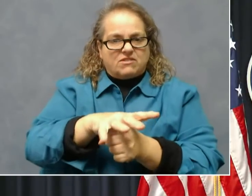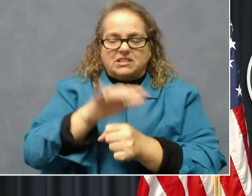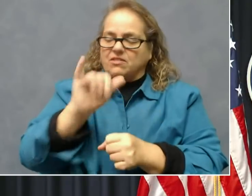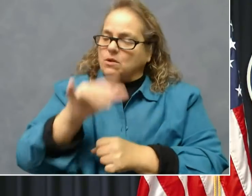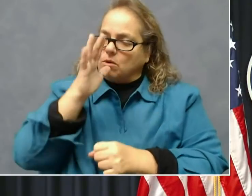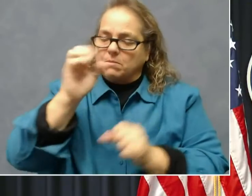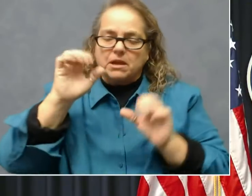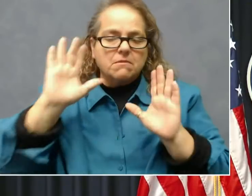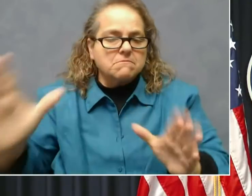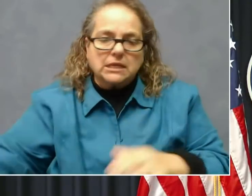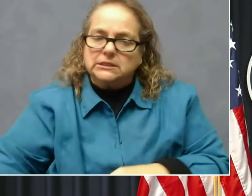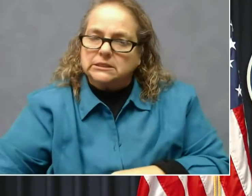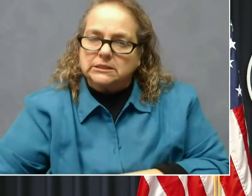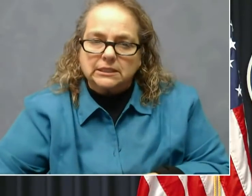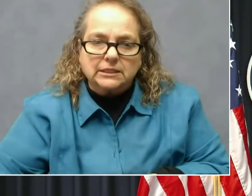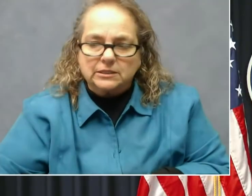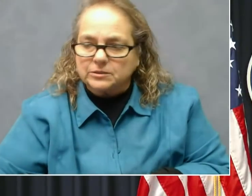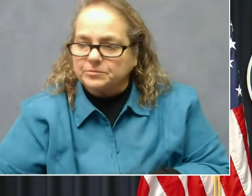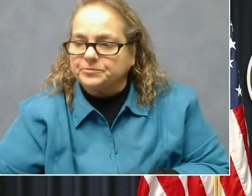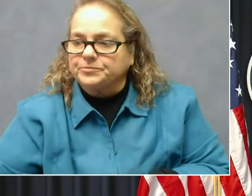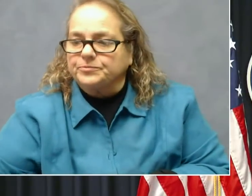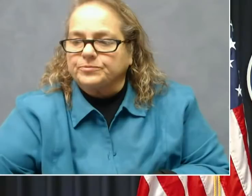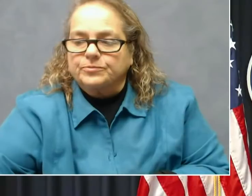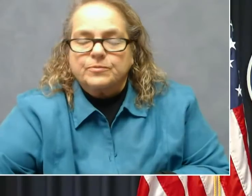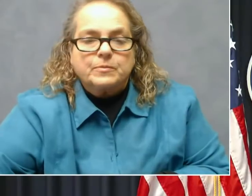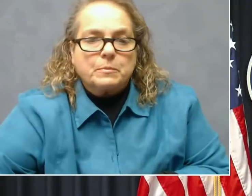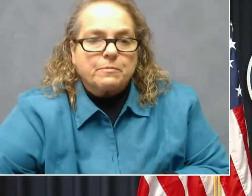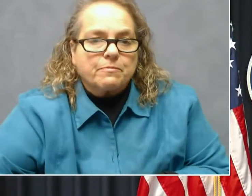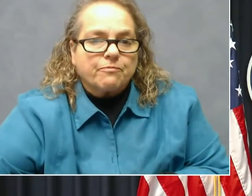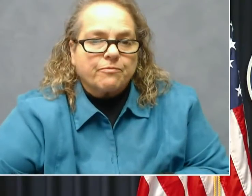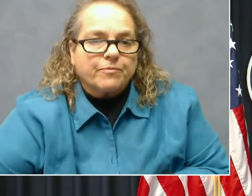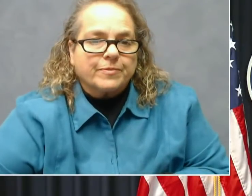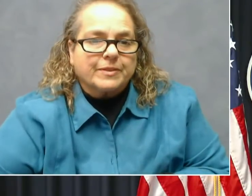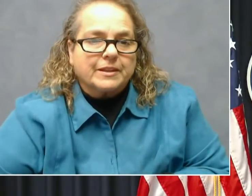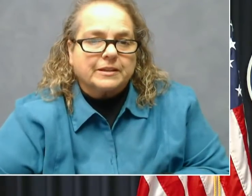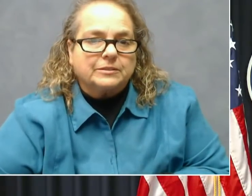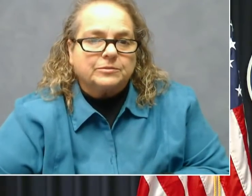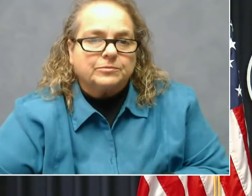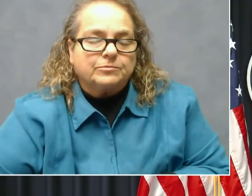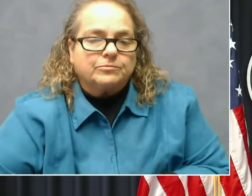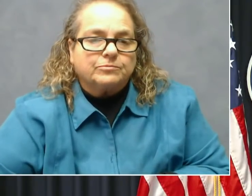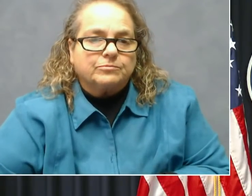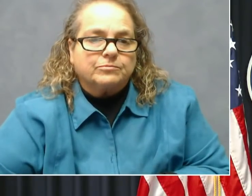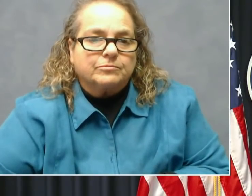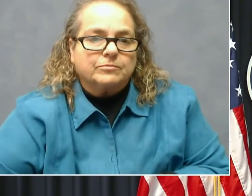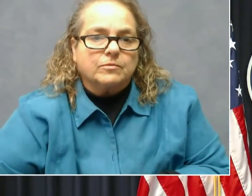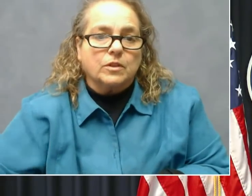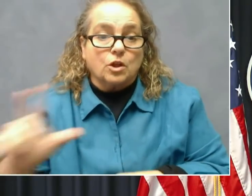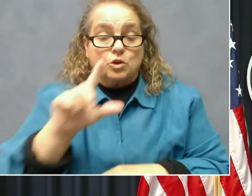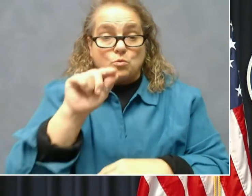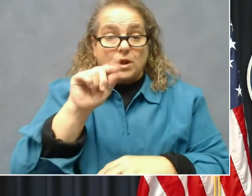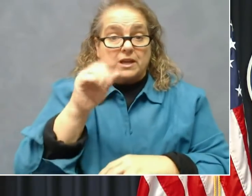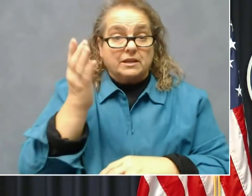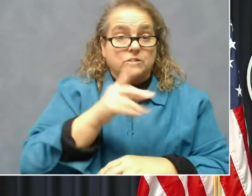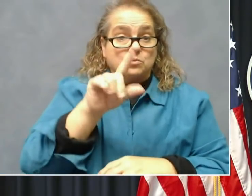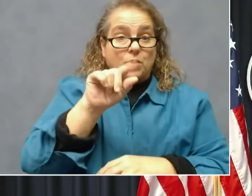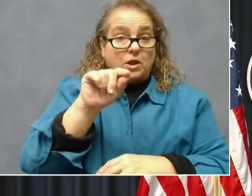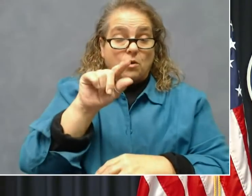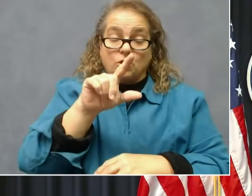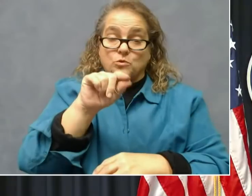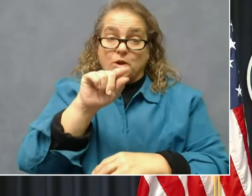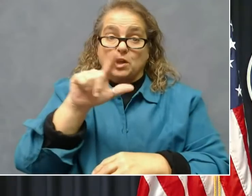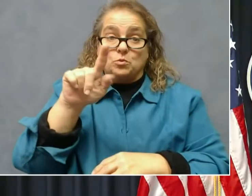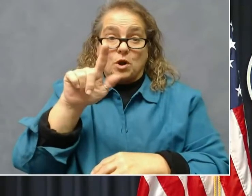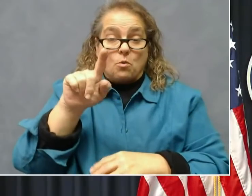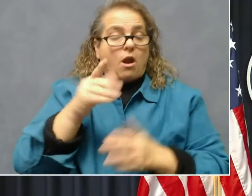amazing accomplishment. But 2021 offers us the possibility of so much more. This is going to be the